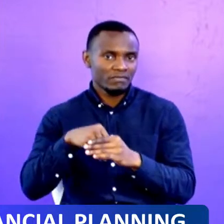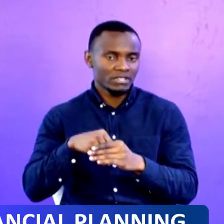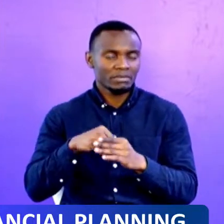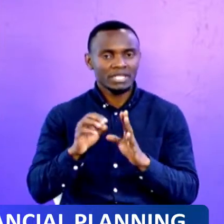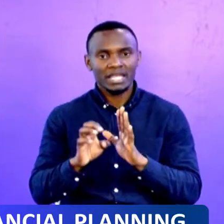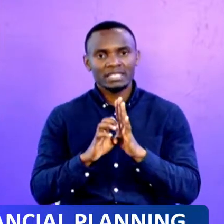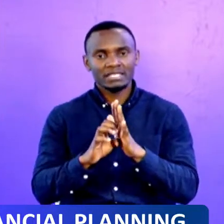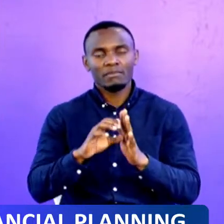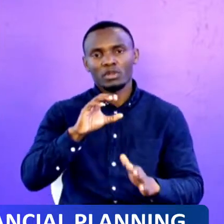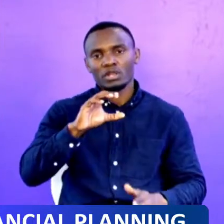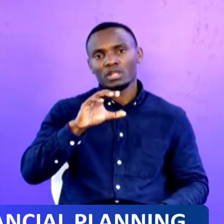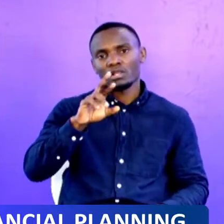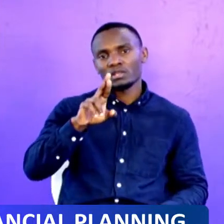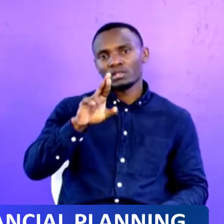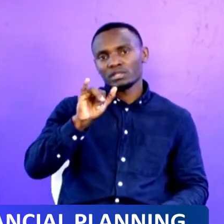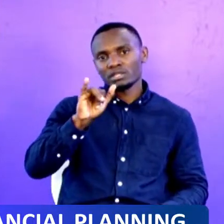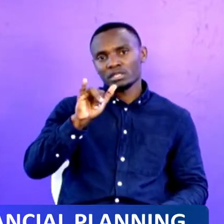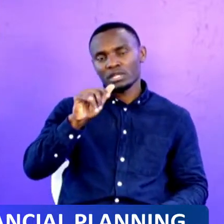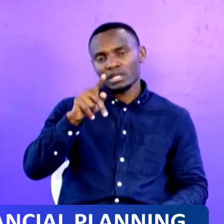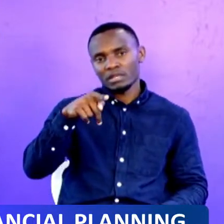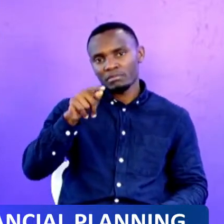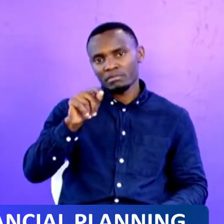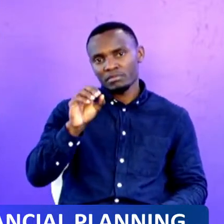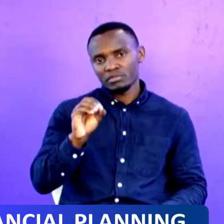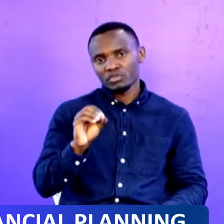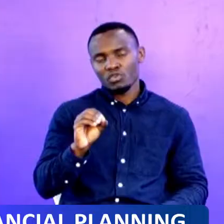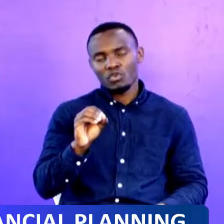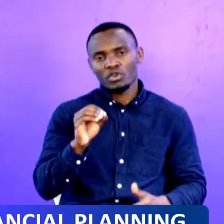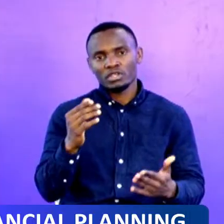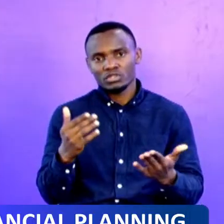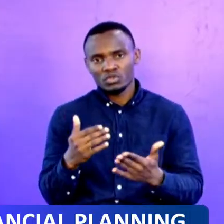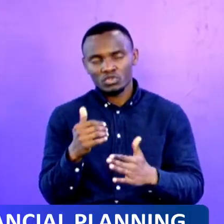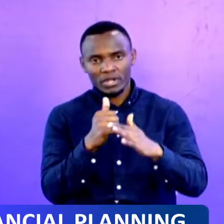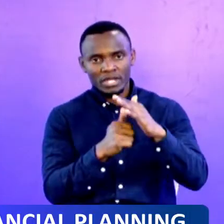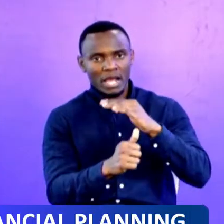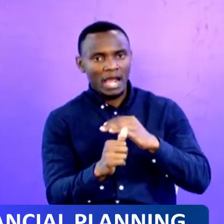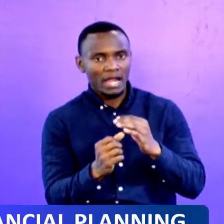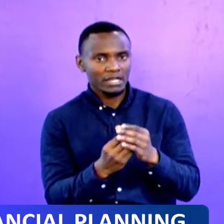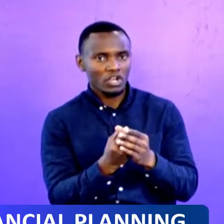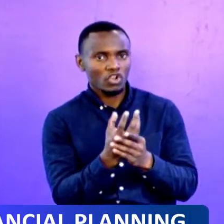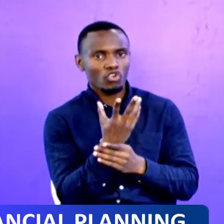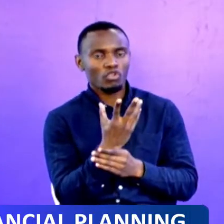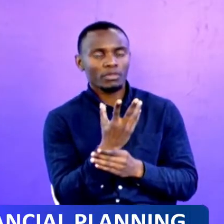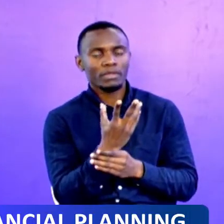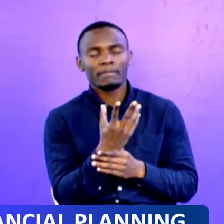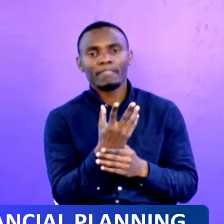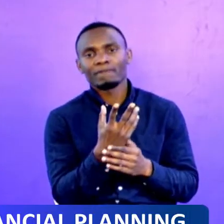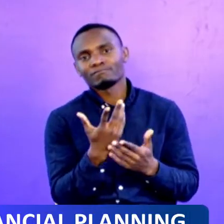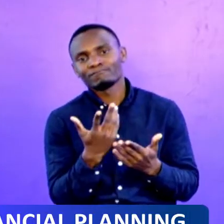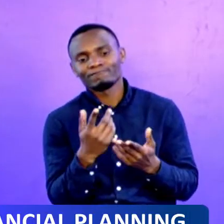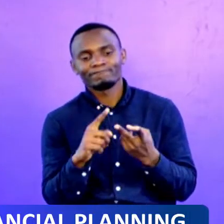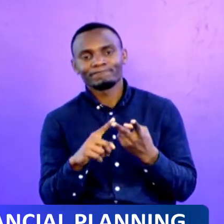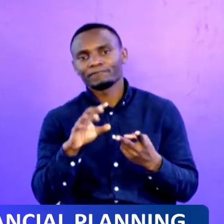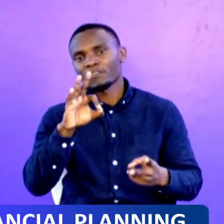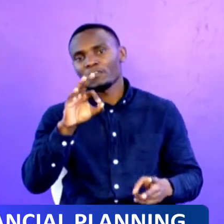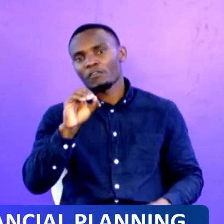like crypto. Crypto would fall into the category of growth. Things like